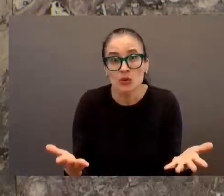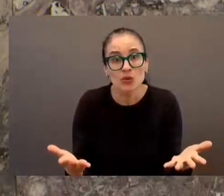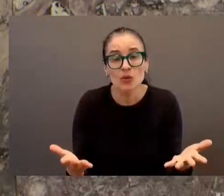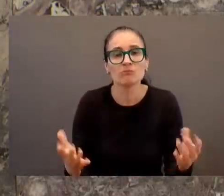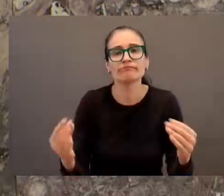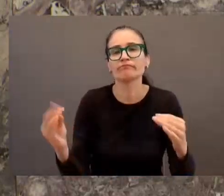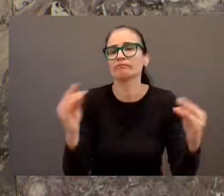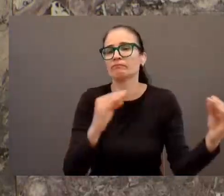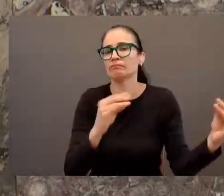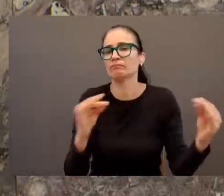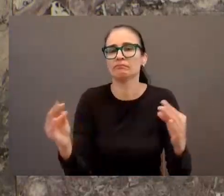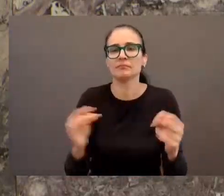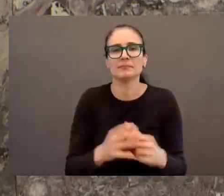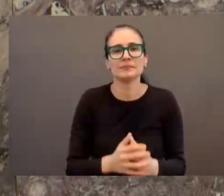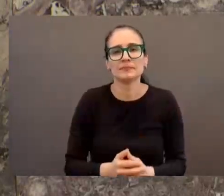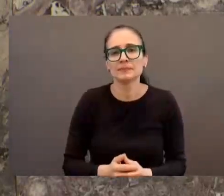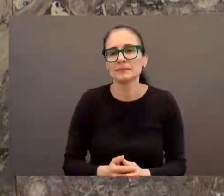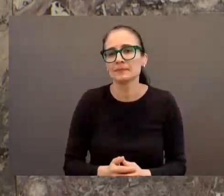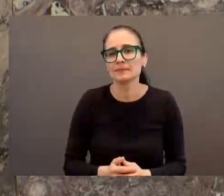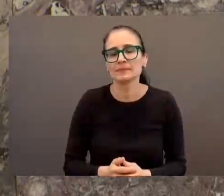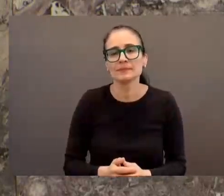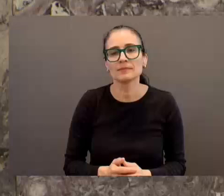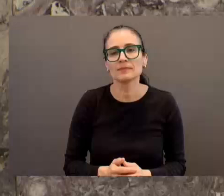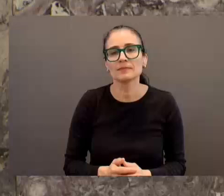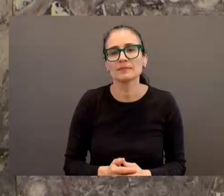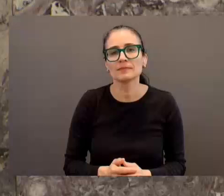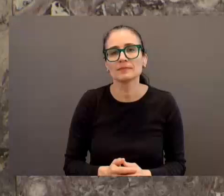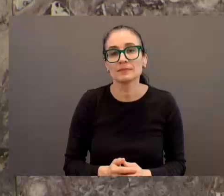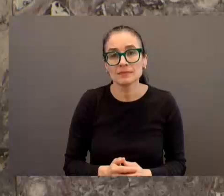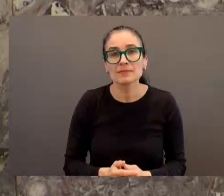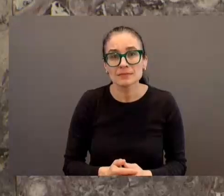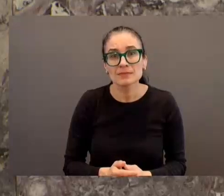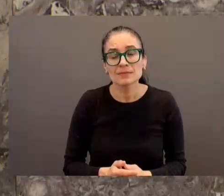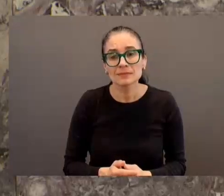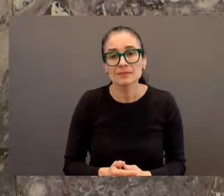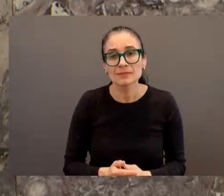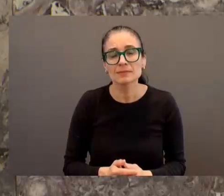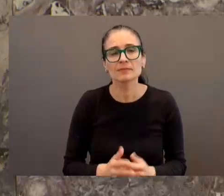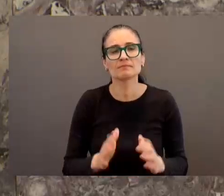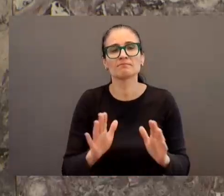you know, Mr. Speaker, we have had an... Members.